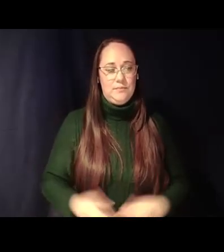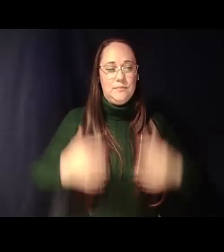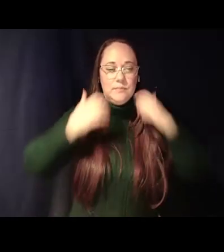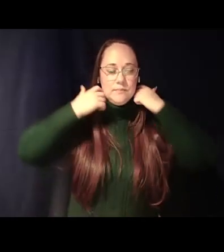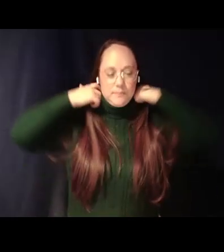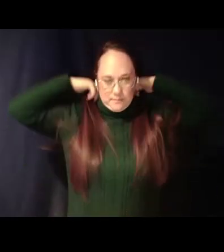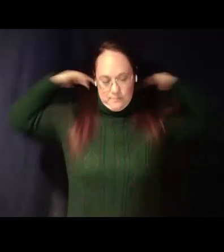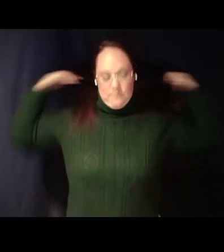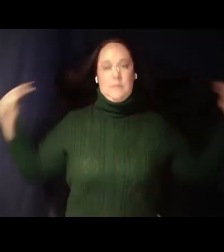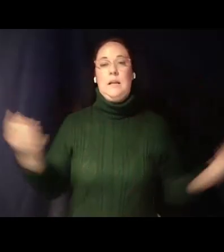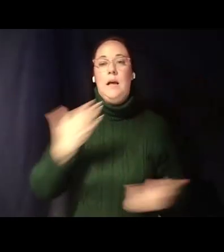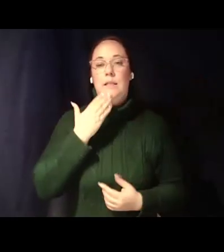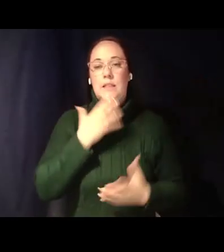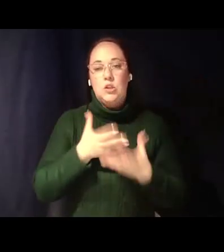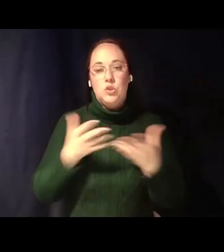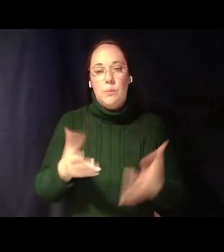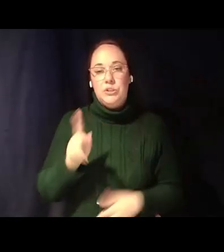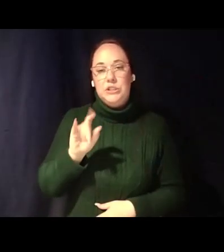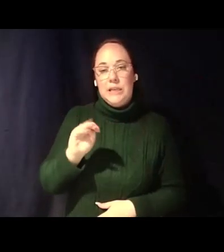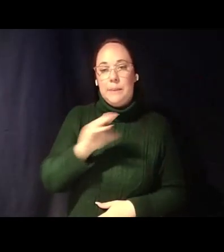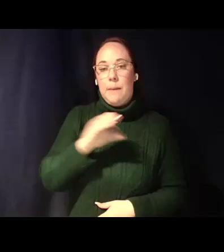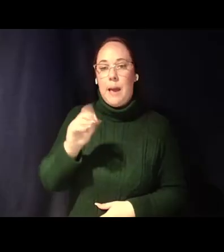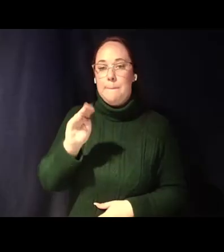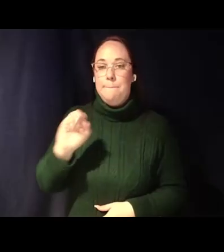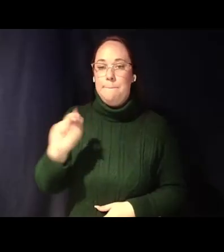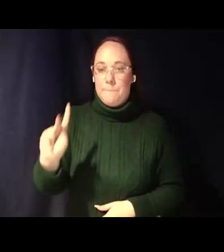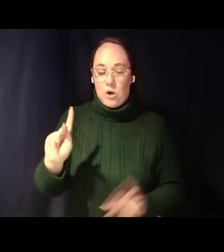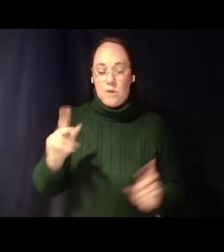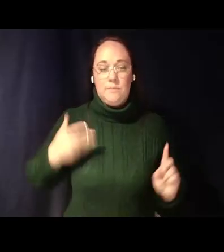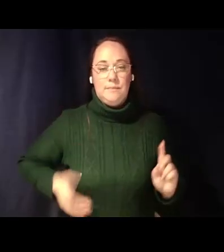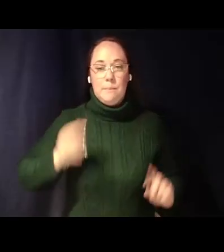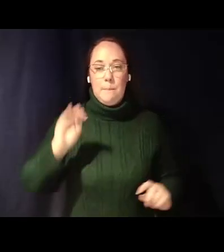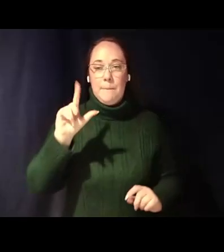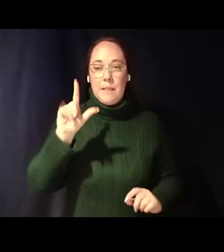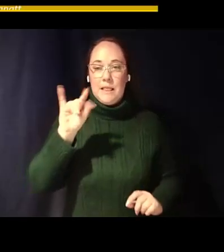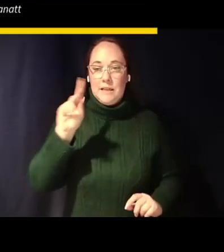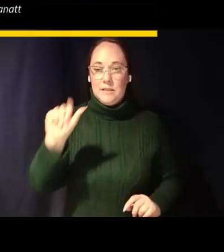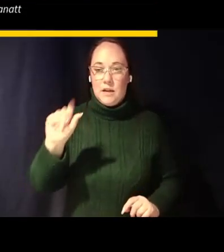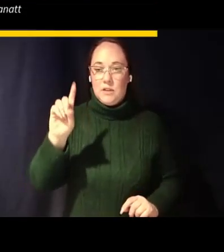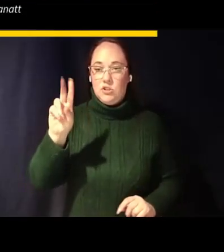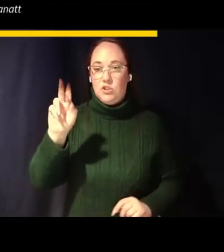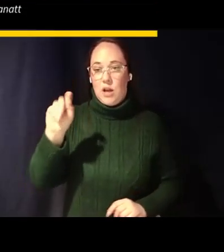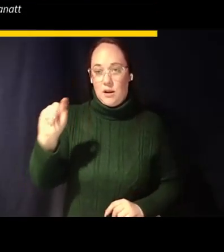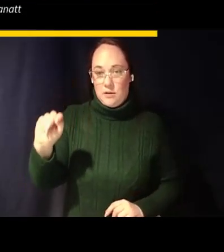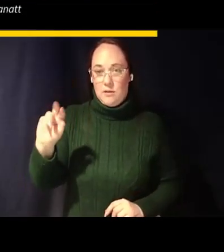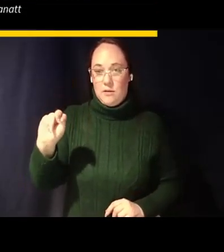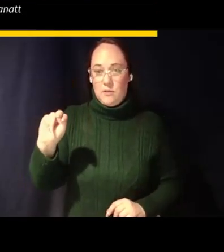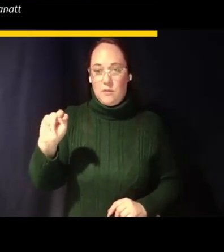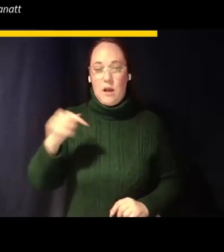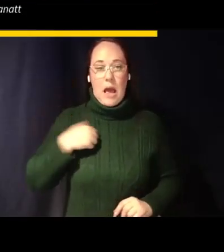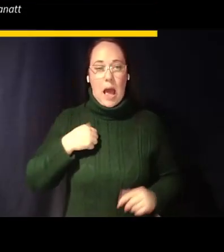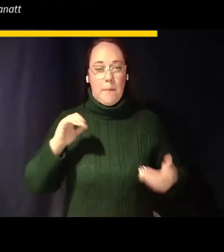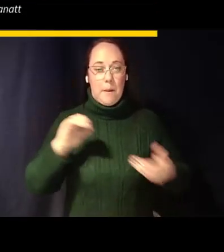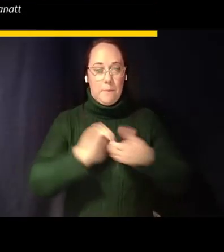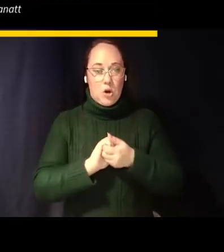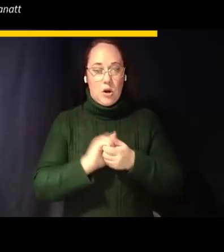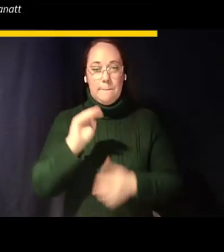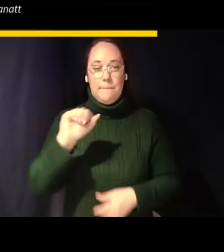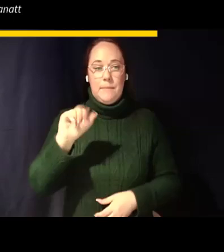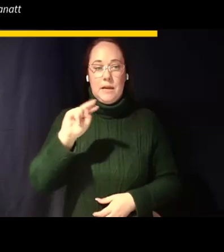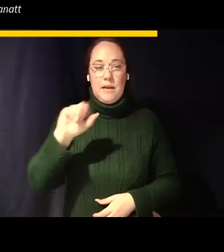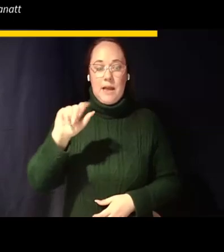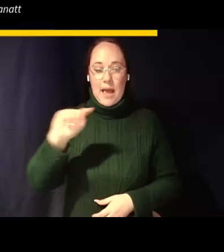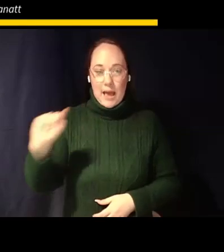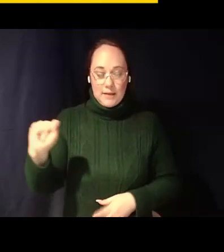Thank you so much, Kim. And Mark, thanks for the introduction. My name's Melinda Dutton. I'm a partner at Manat. Manat Health is a law and